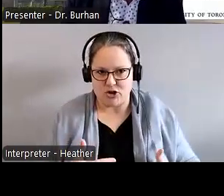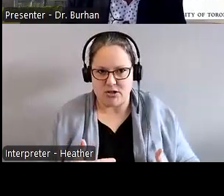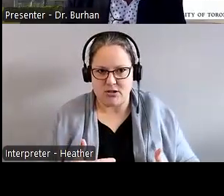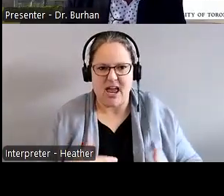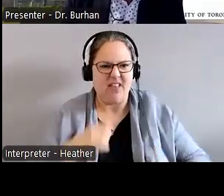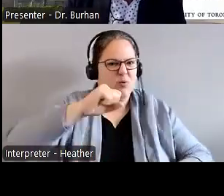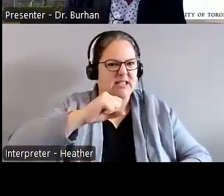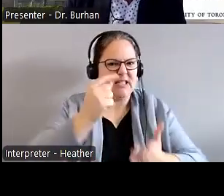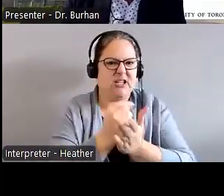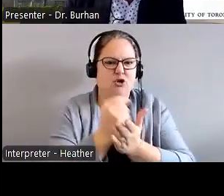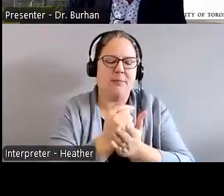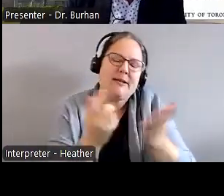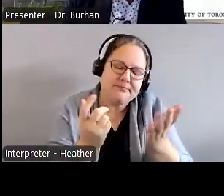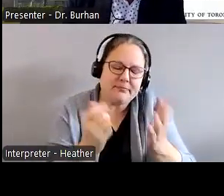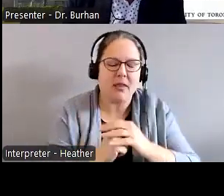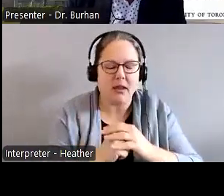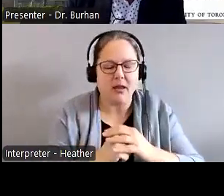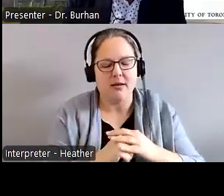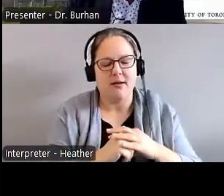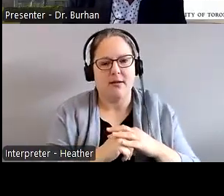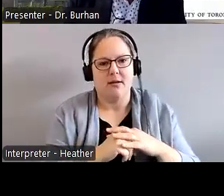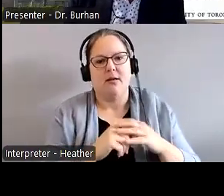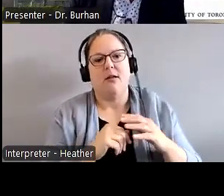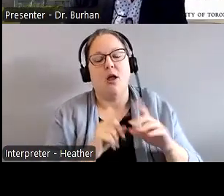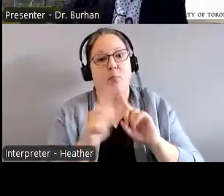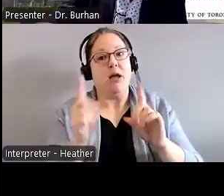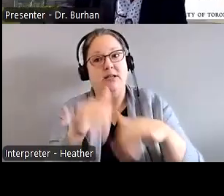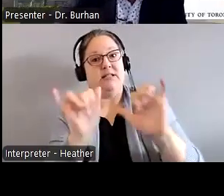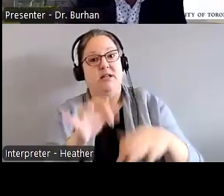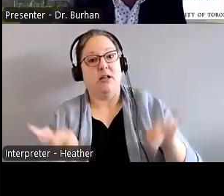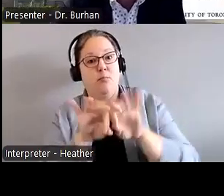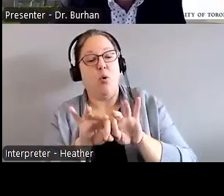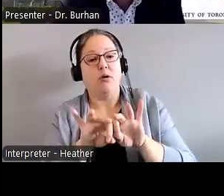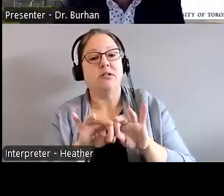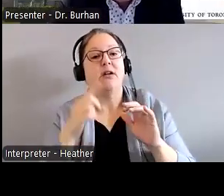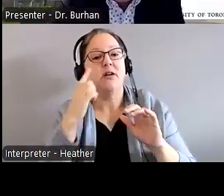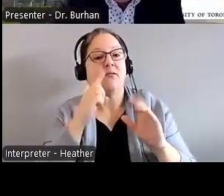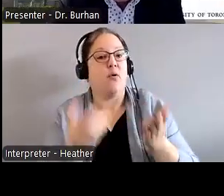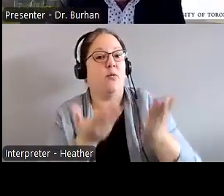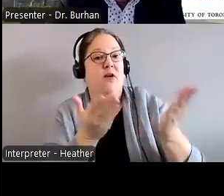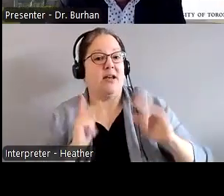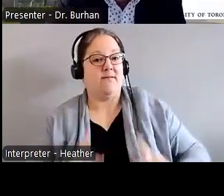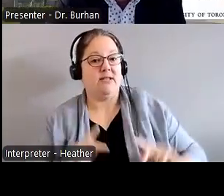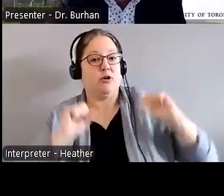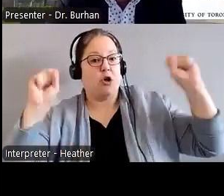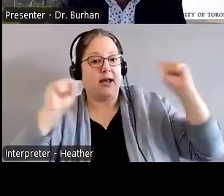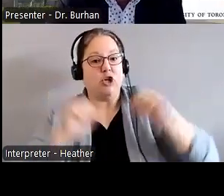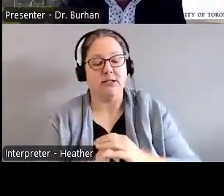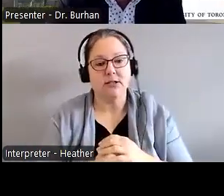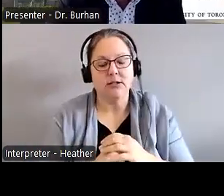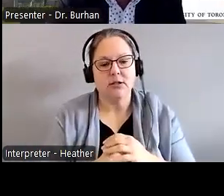treatment. So, we consider it as a definitely important adjunct treatment to provide. And